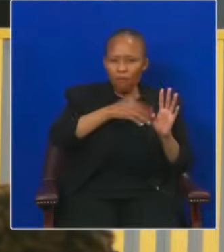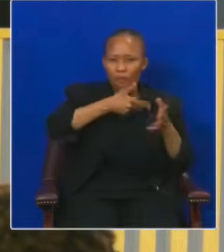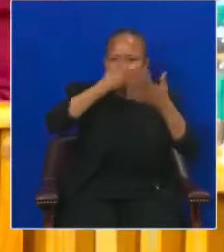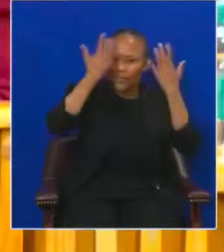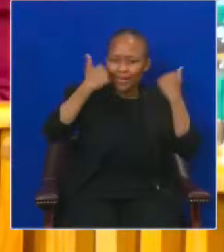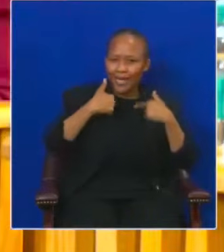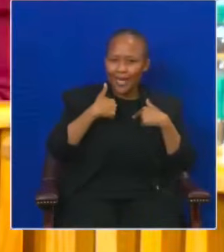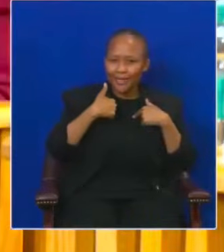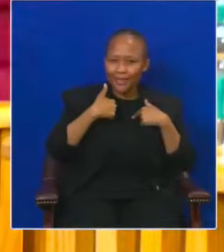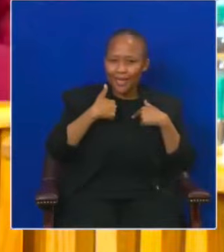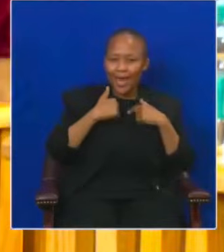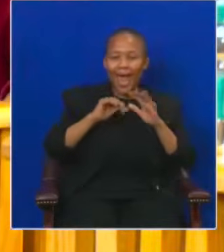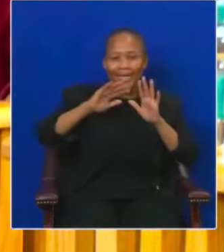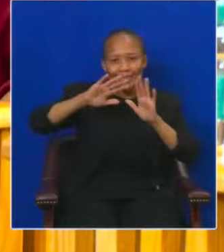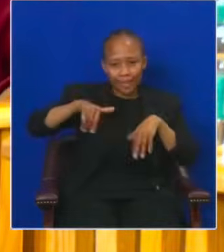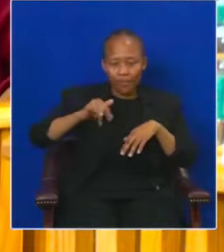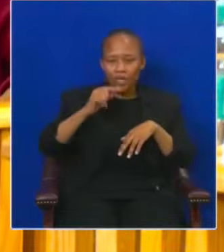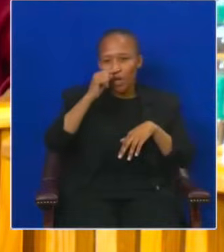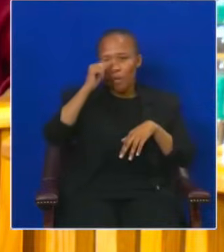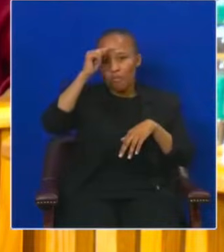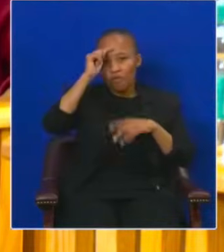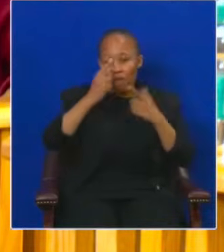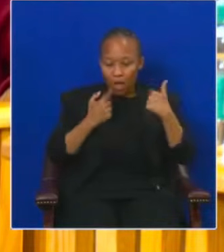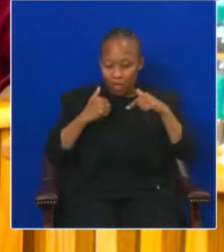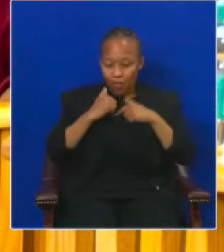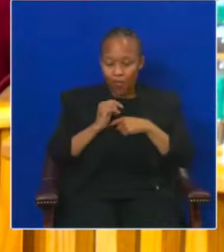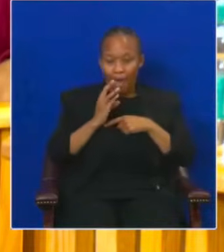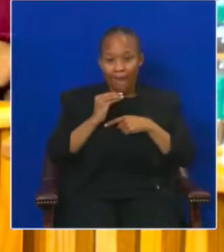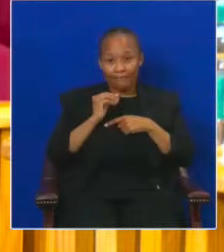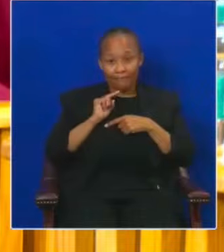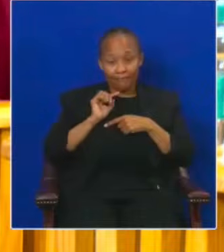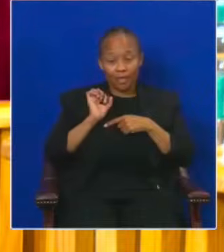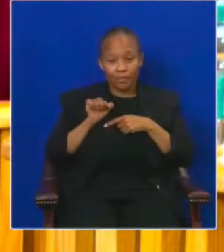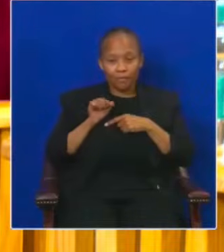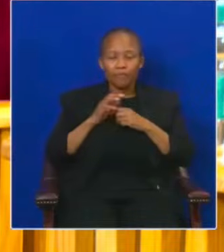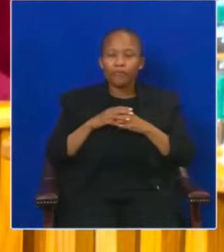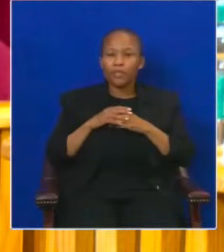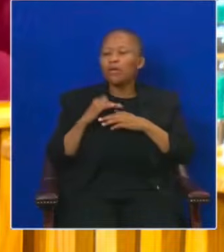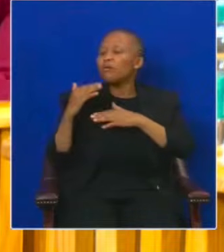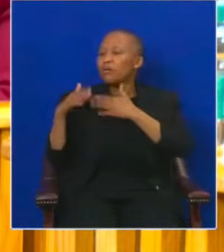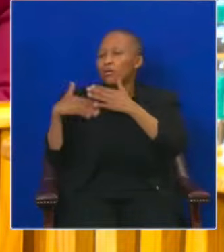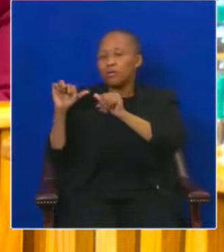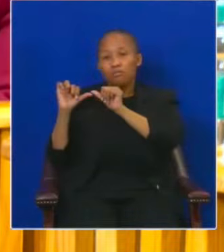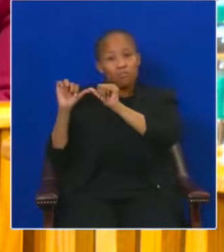Please proceed, Witness C. Thank you.